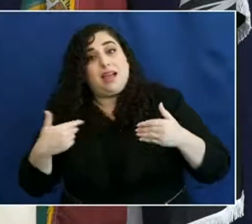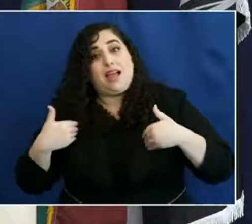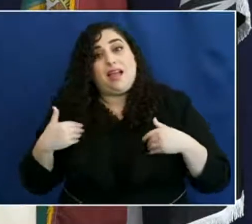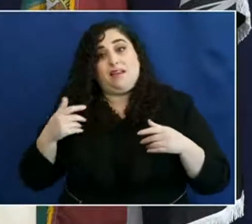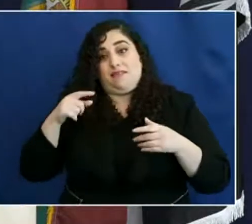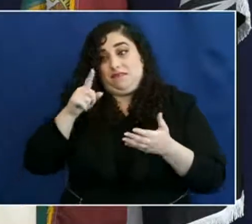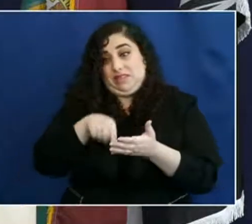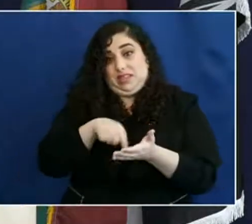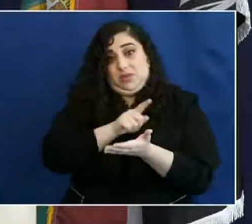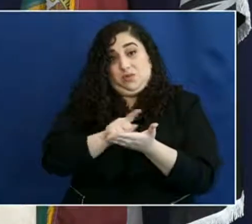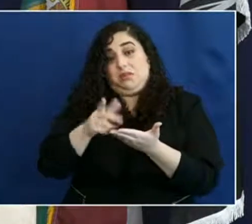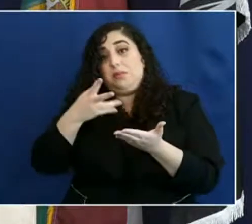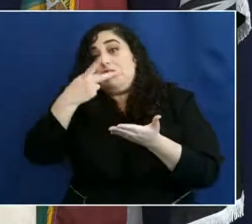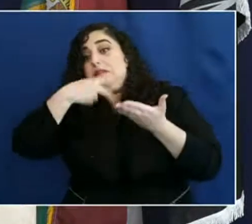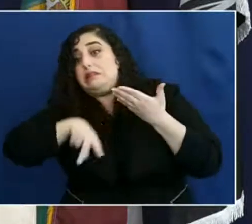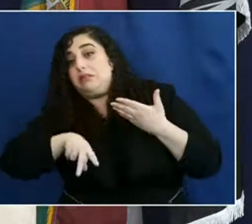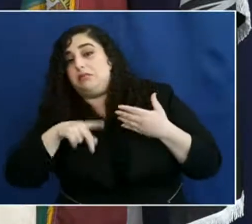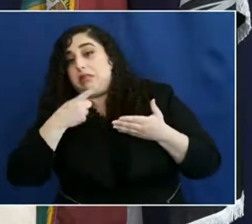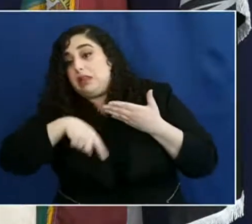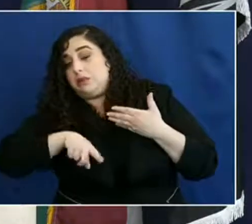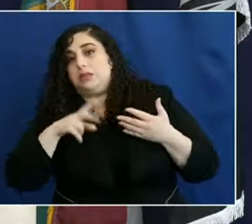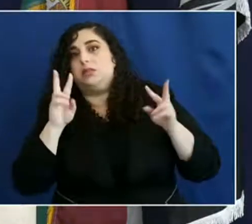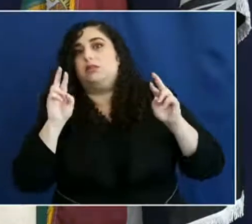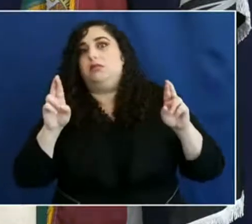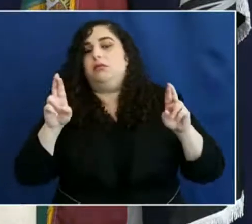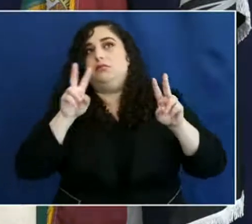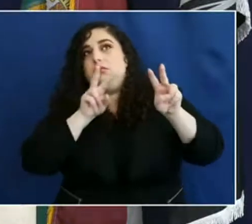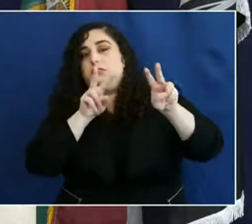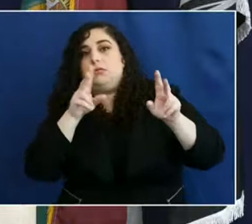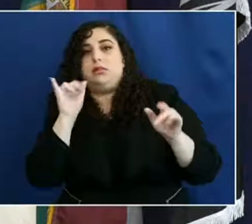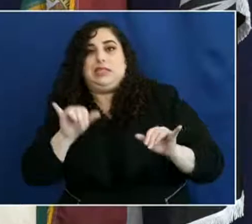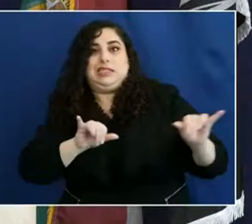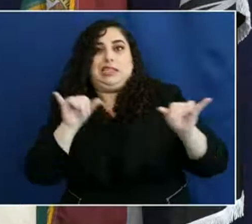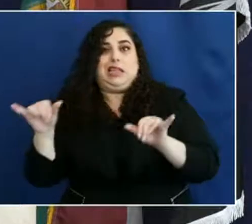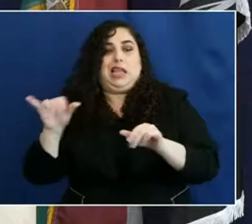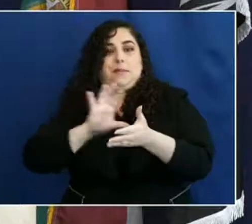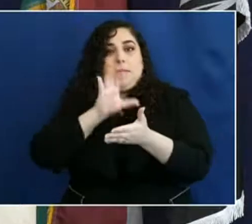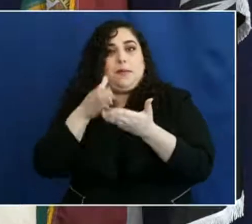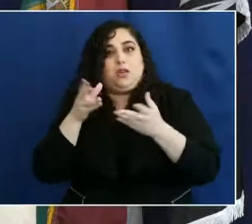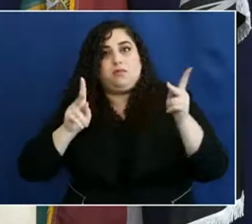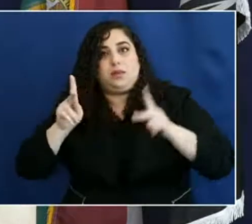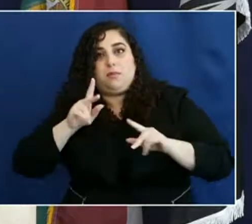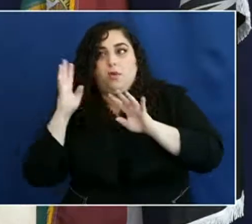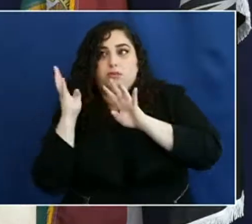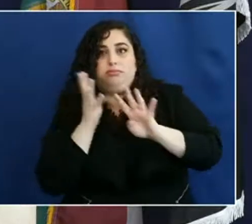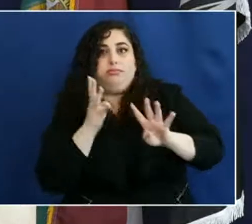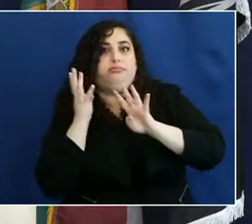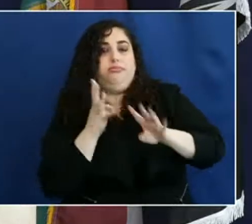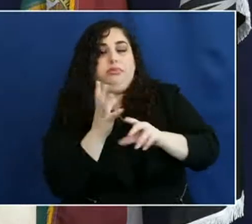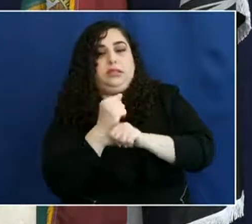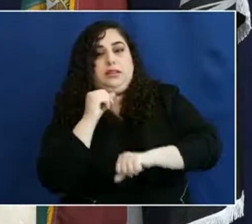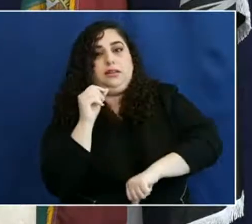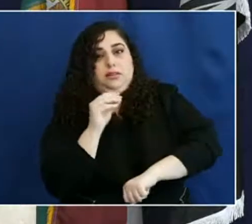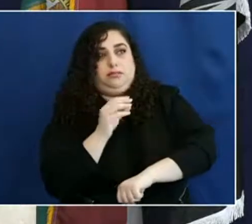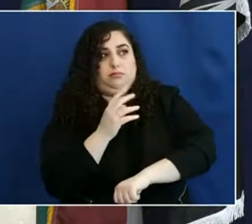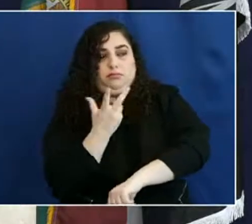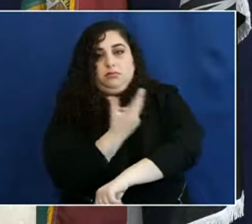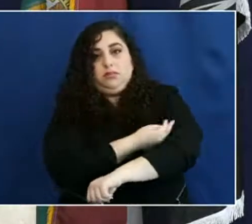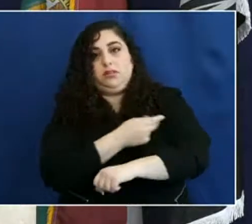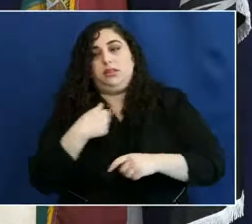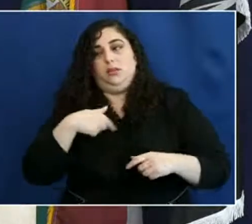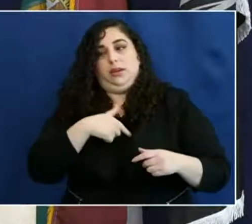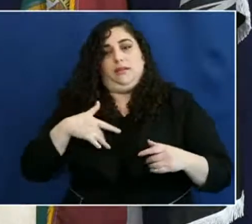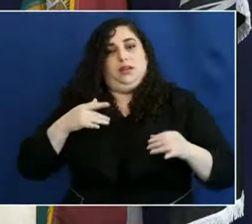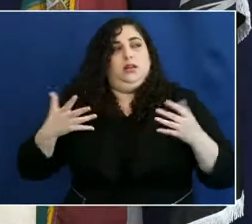also possible that vaccines, you know, kind of come in a little bit later. So we are encouraged, and we think we are headed in the right direction.